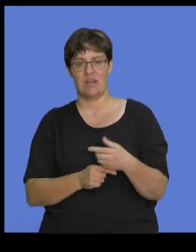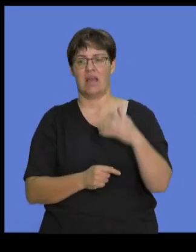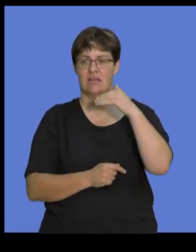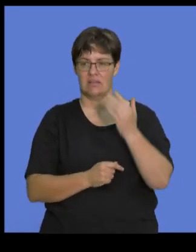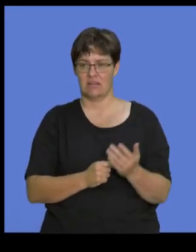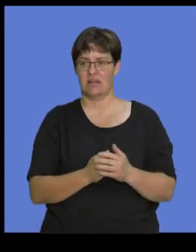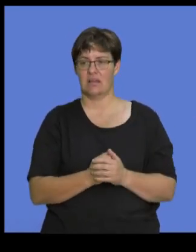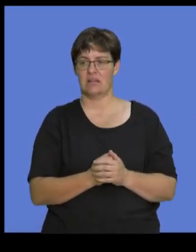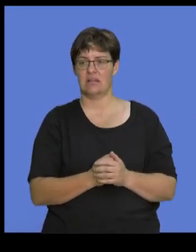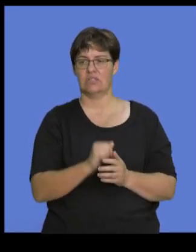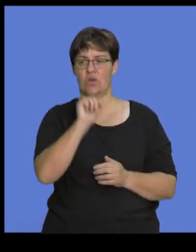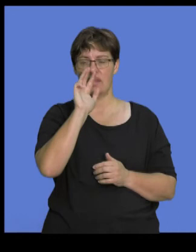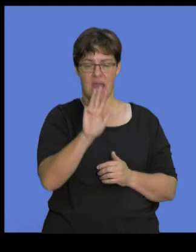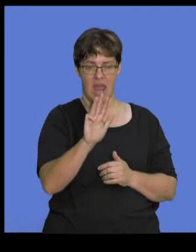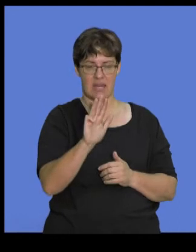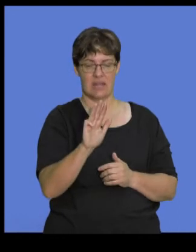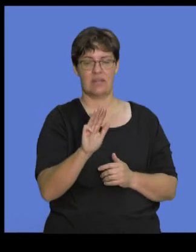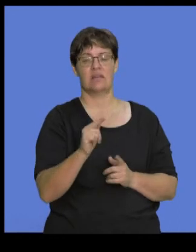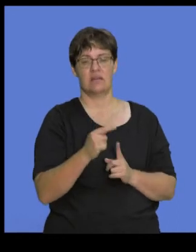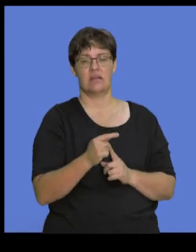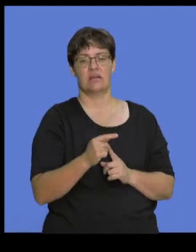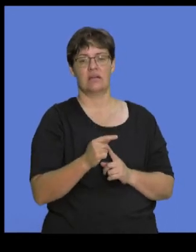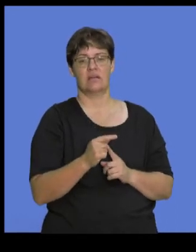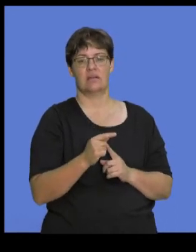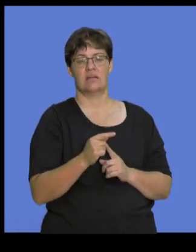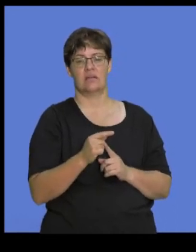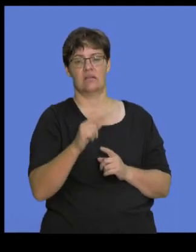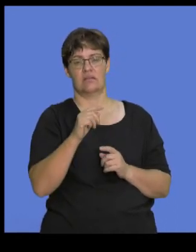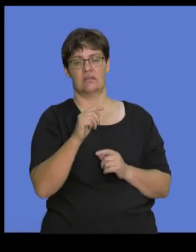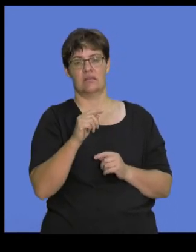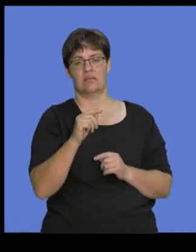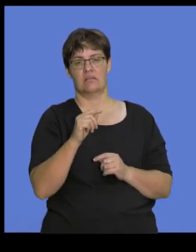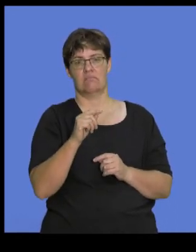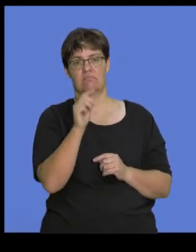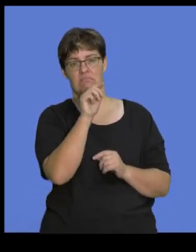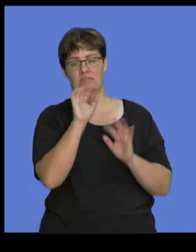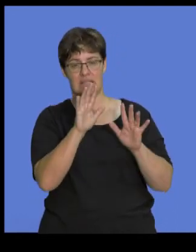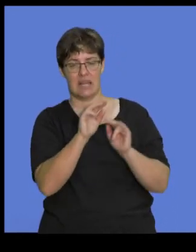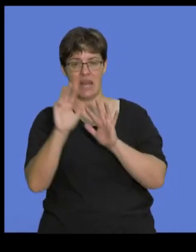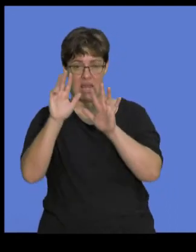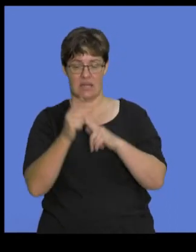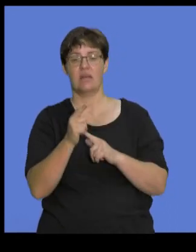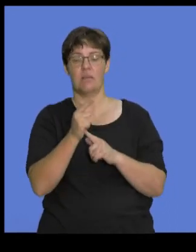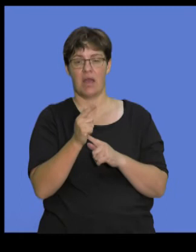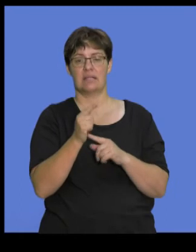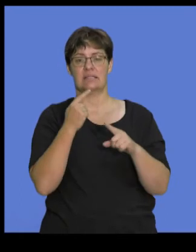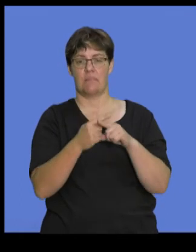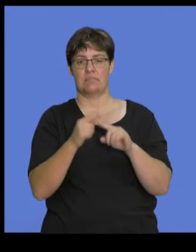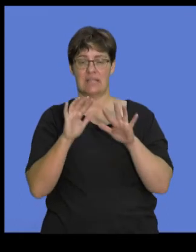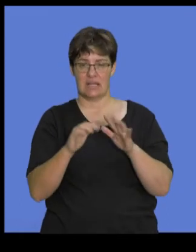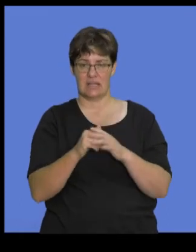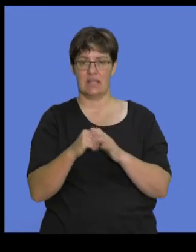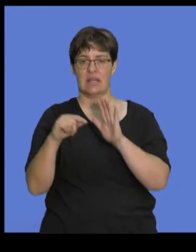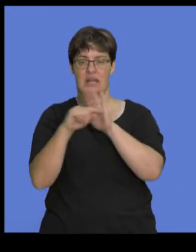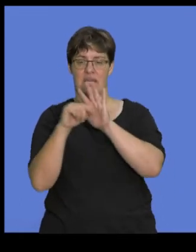another fraction, okay? 9 exponent 9 multiplied by 1 times 10